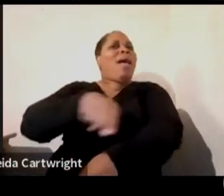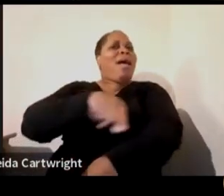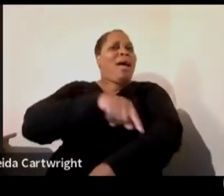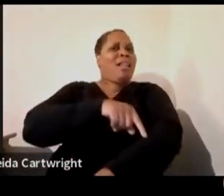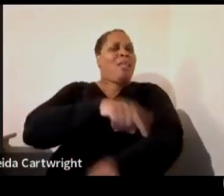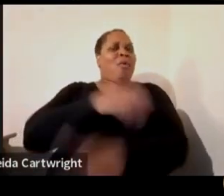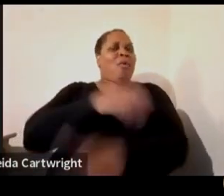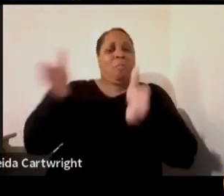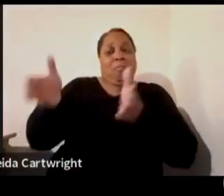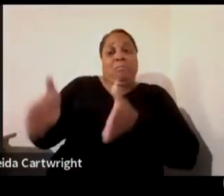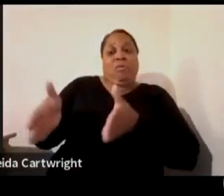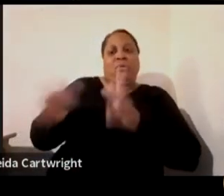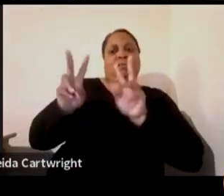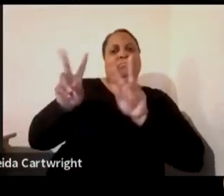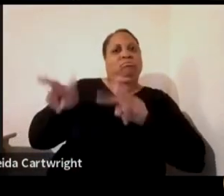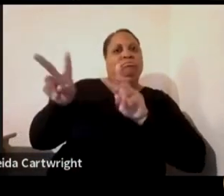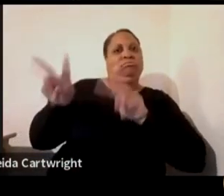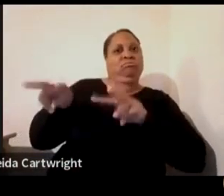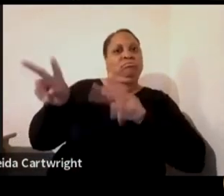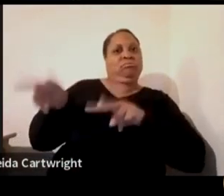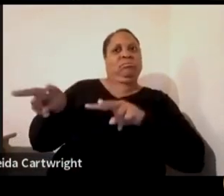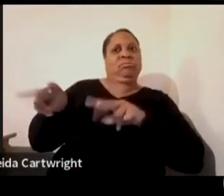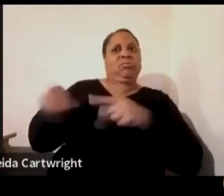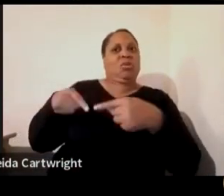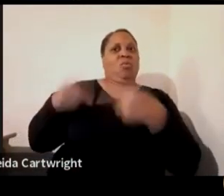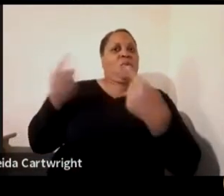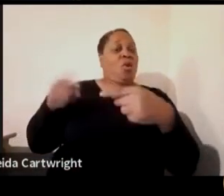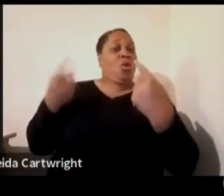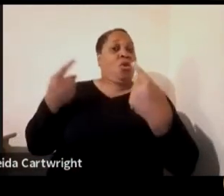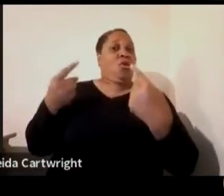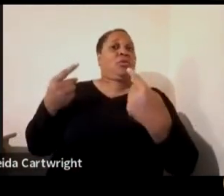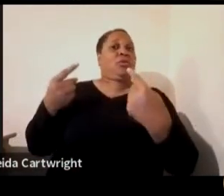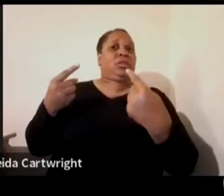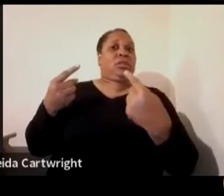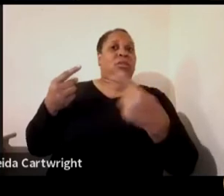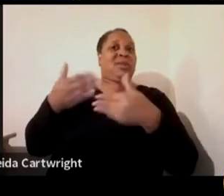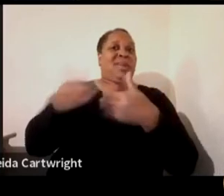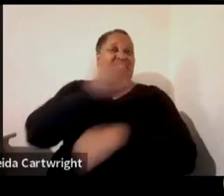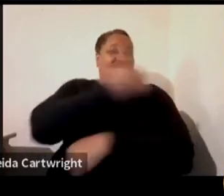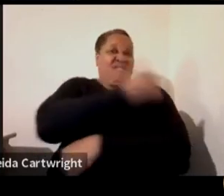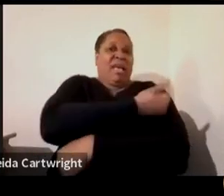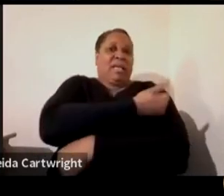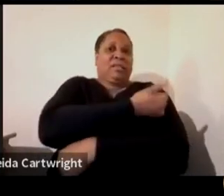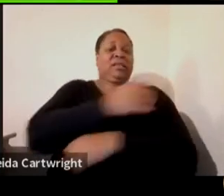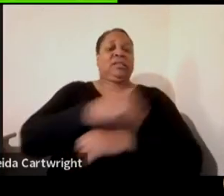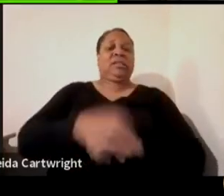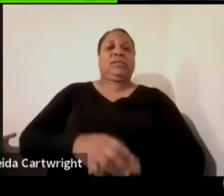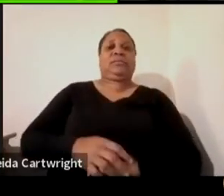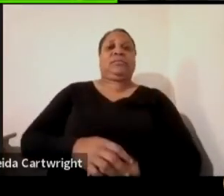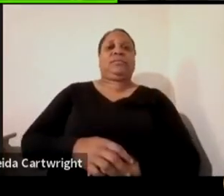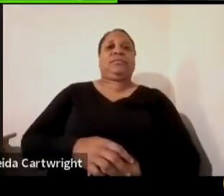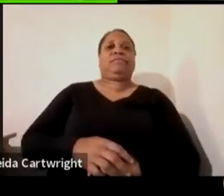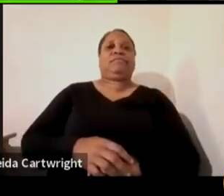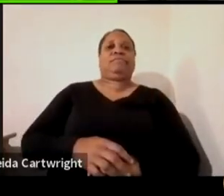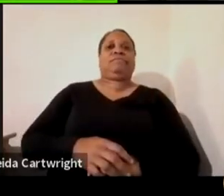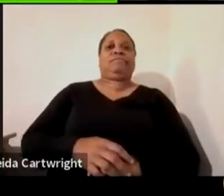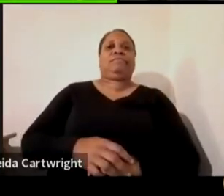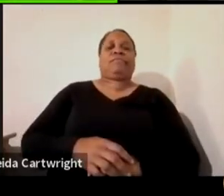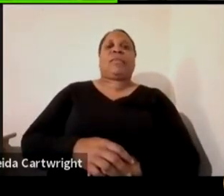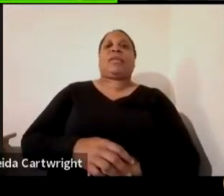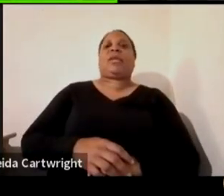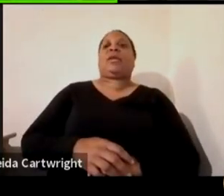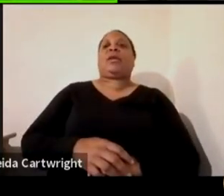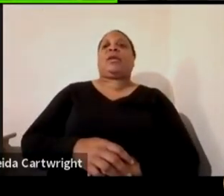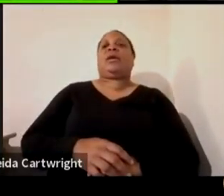person being monitored for an allergic reaction after the vaccine? Yes. So for